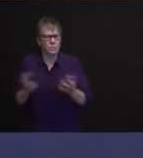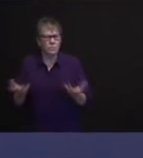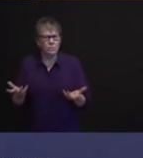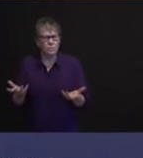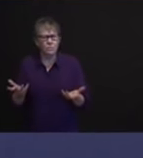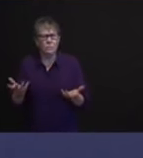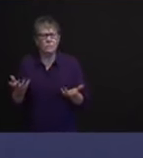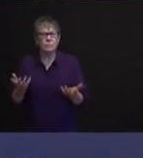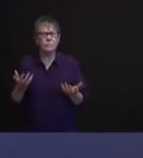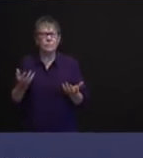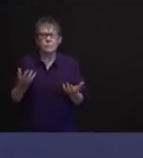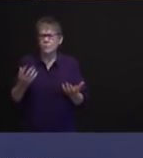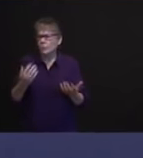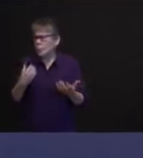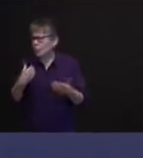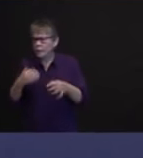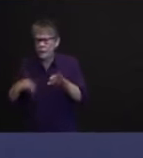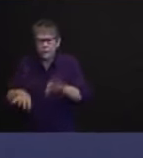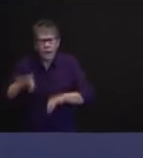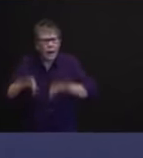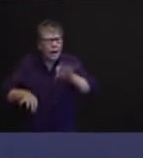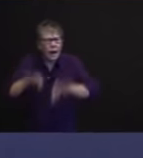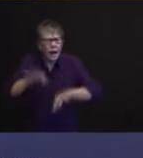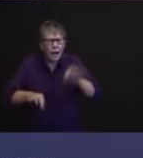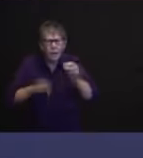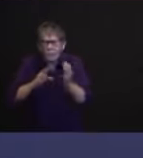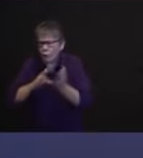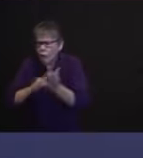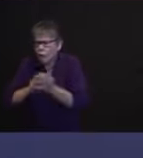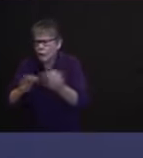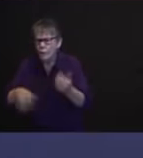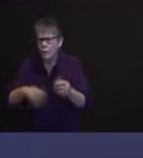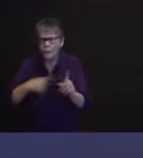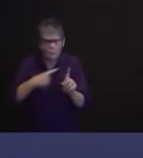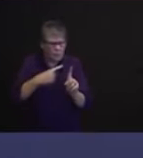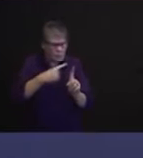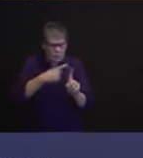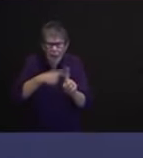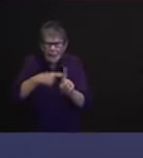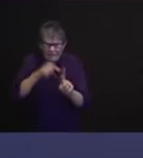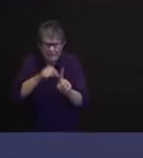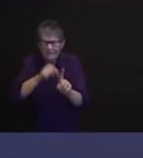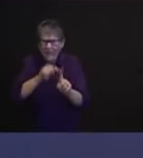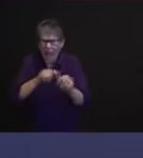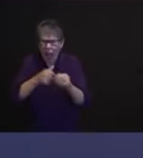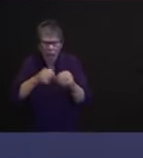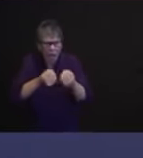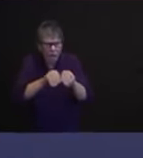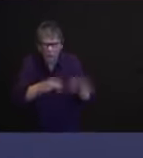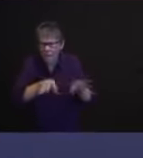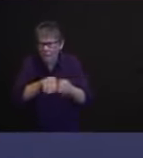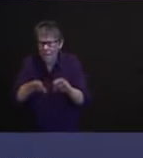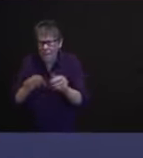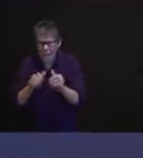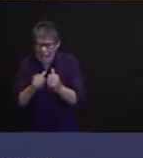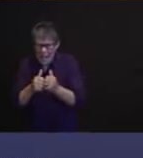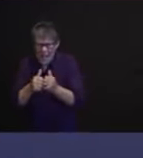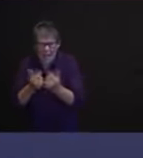you're learning about the second wave as a result? Thank you. I want to go back to Crystal for a second because I just got a text, which is a good